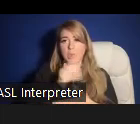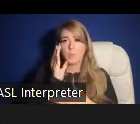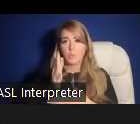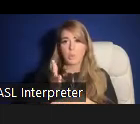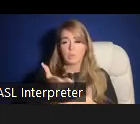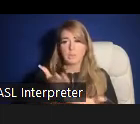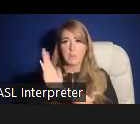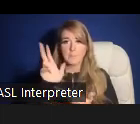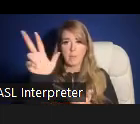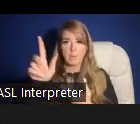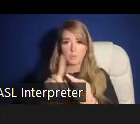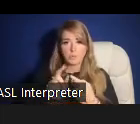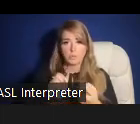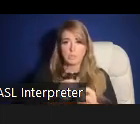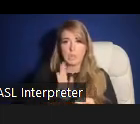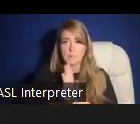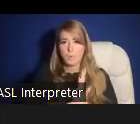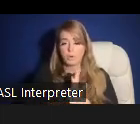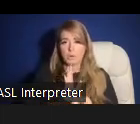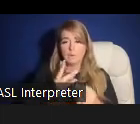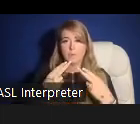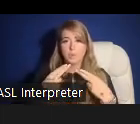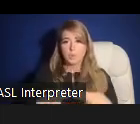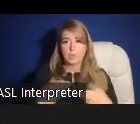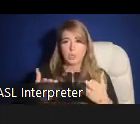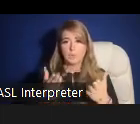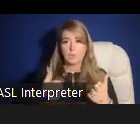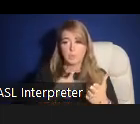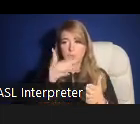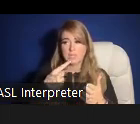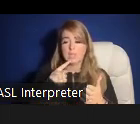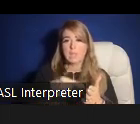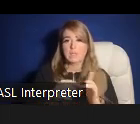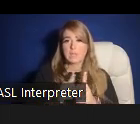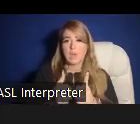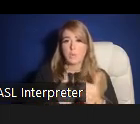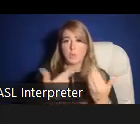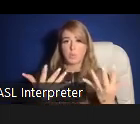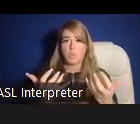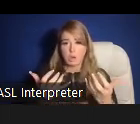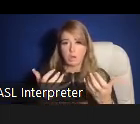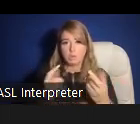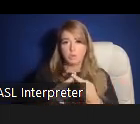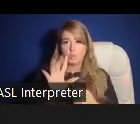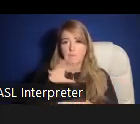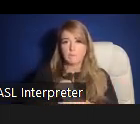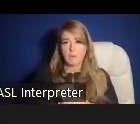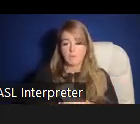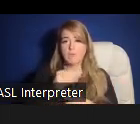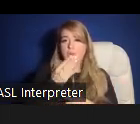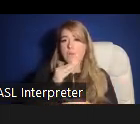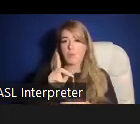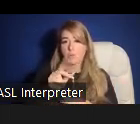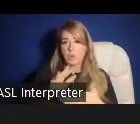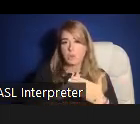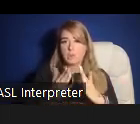back to the State Board of Human Services to say, here is how we want to involve the Colorado